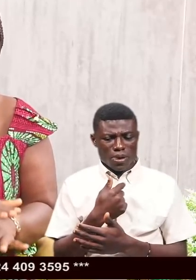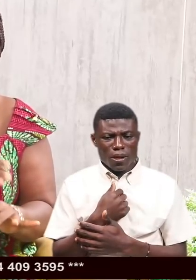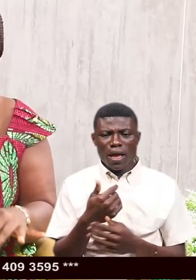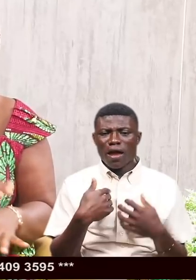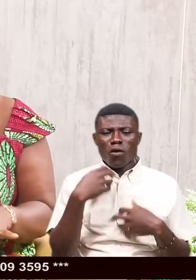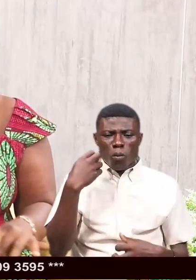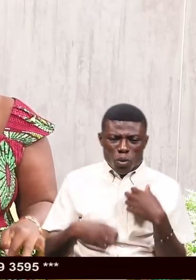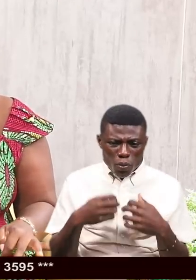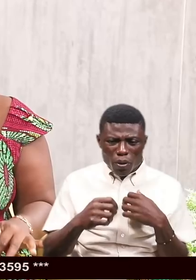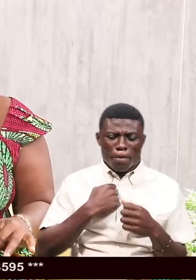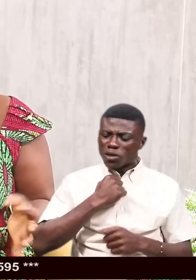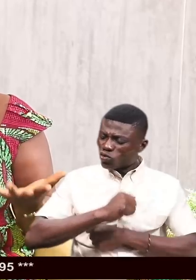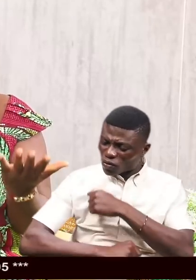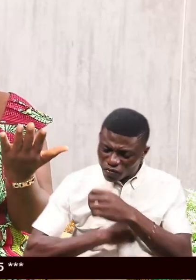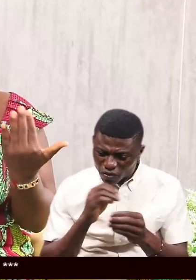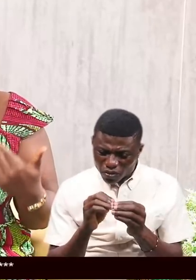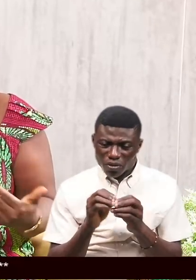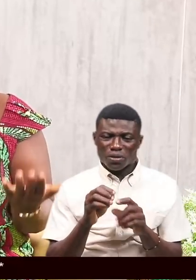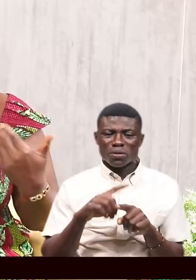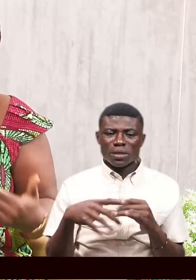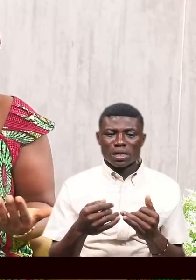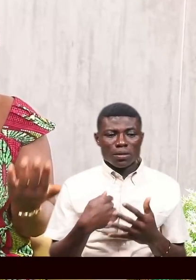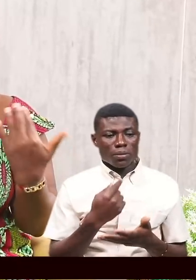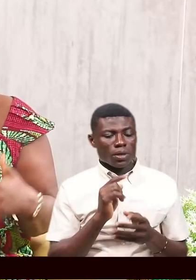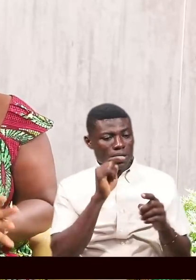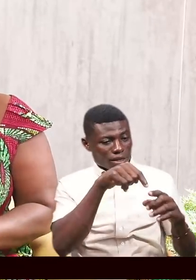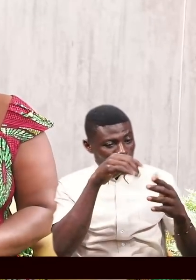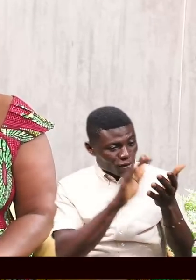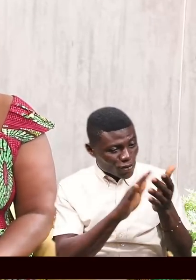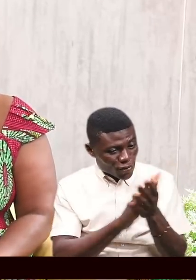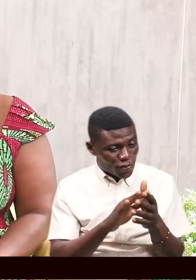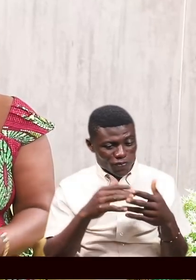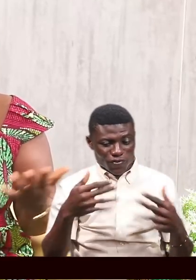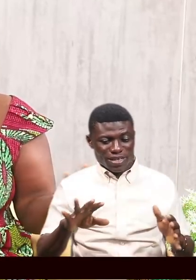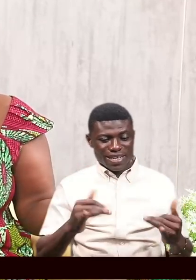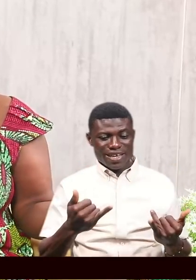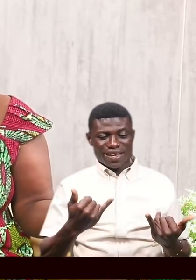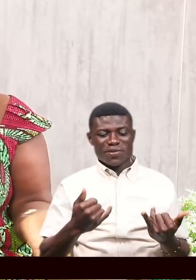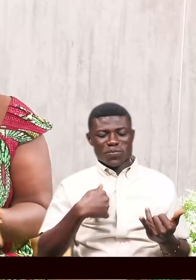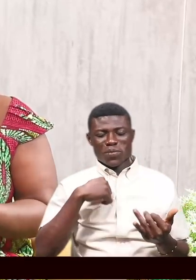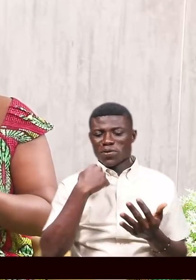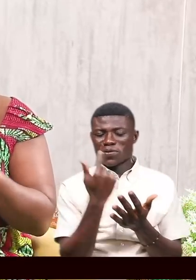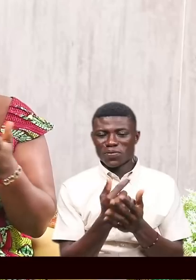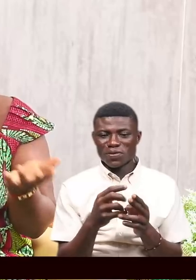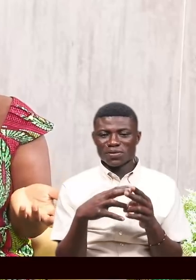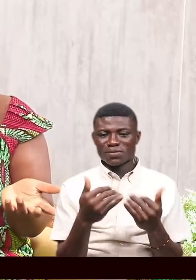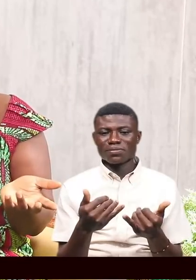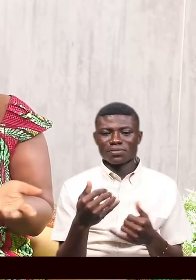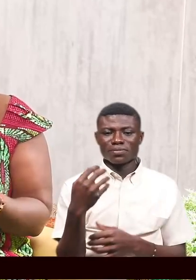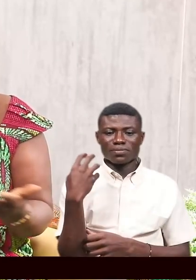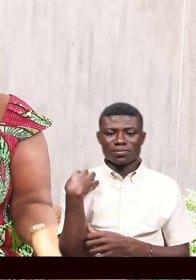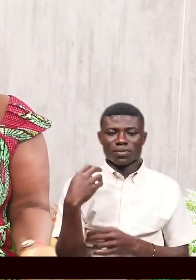ko ha o mu mi ko atiti mu but ma ko school akosu ade ma graduate se se ano aye where you